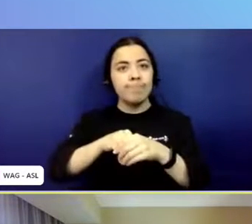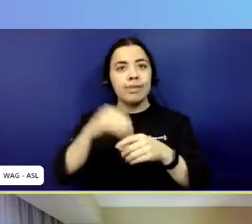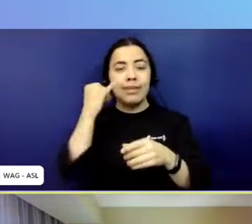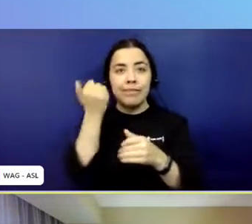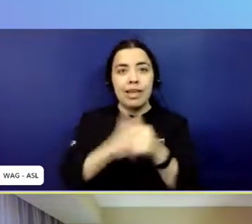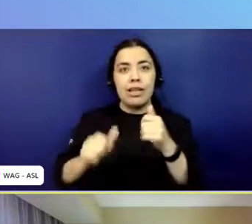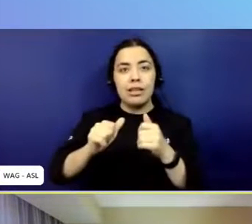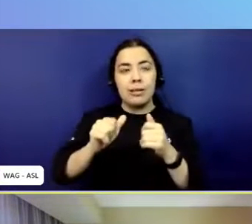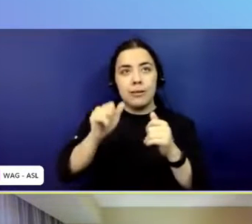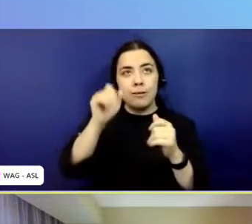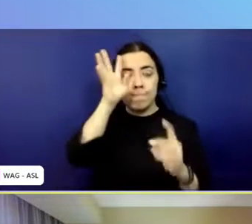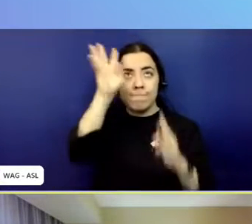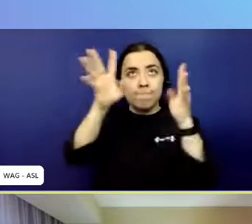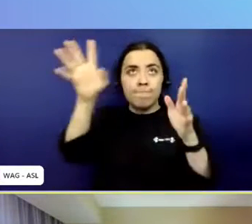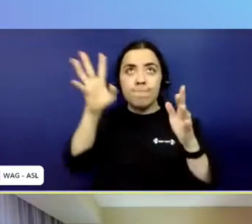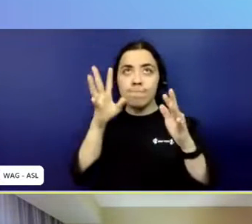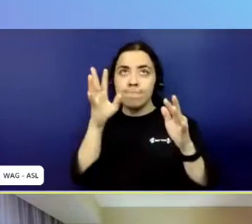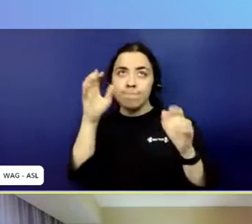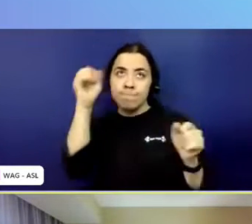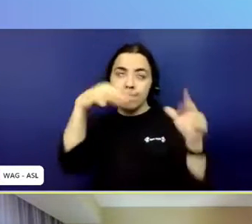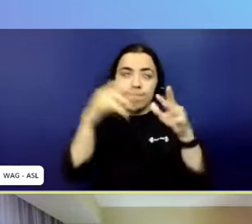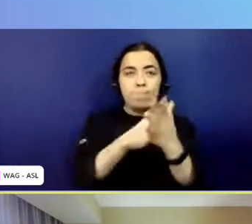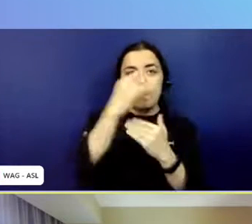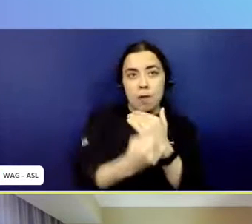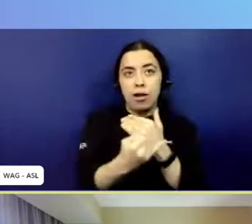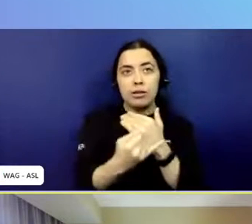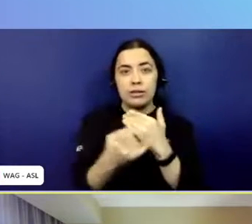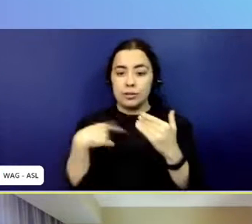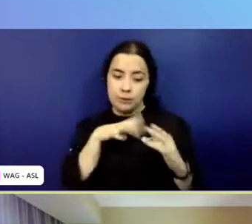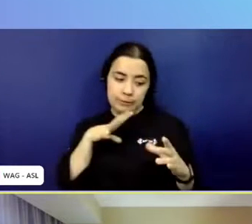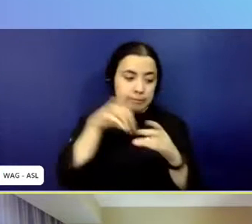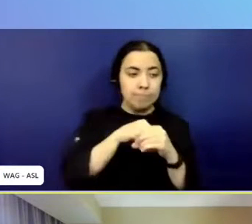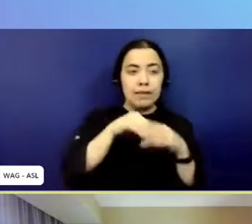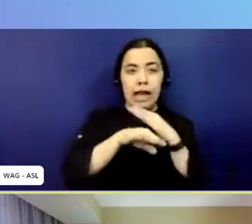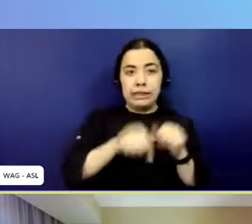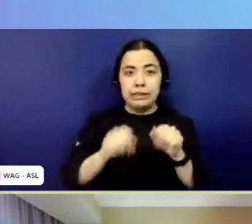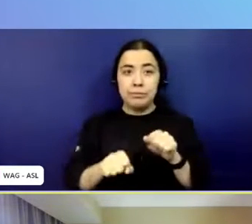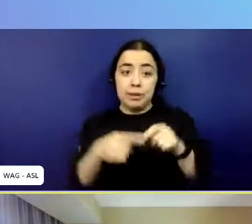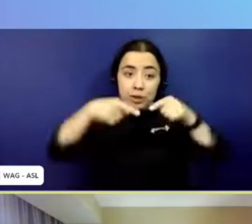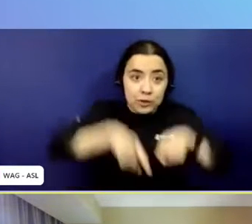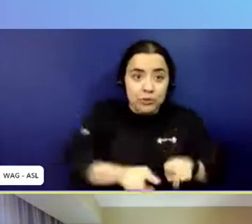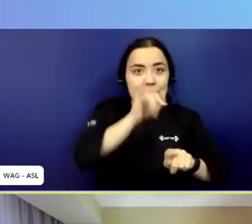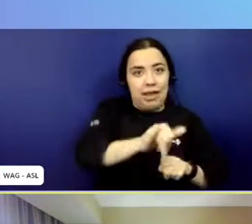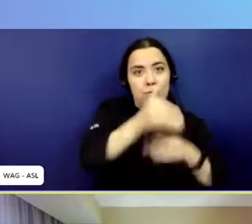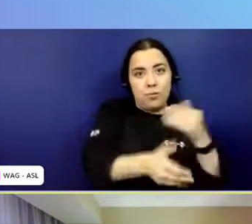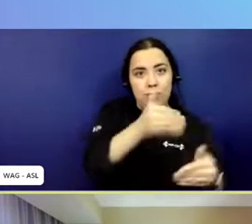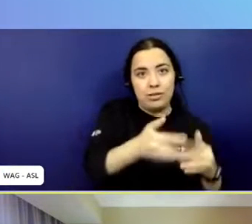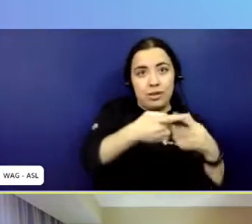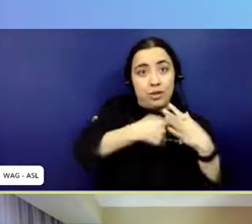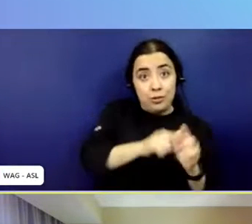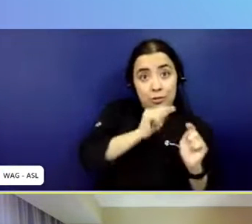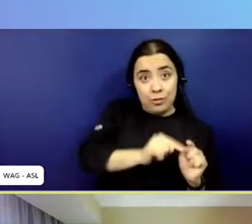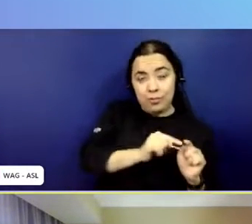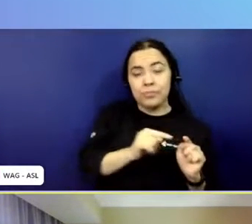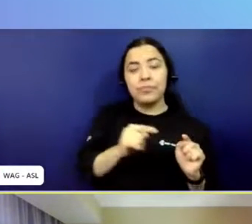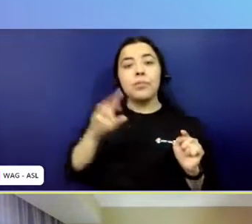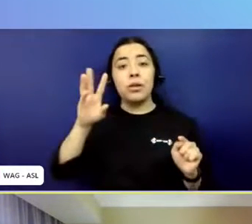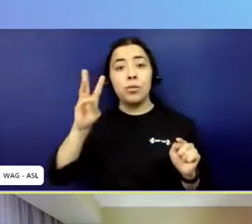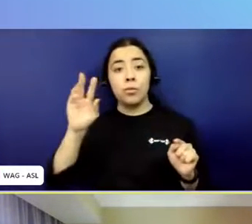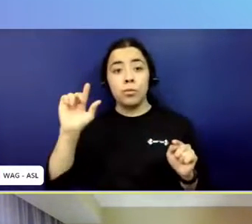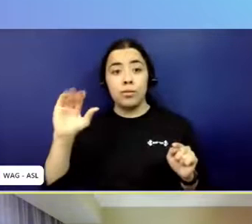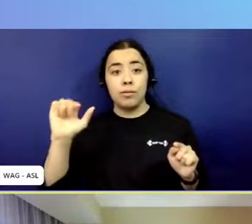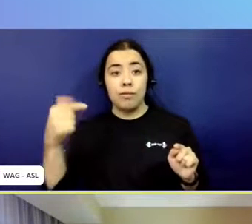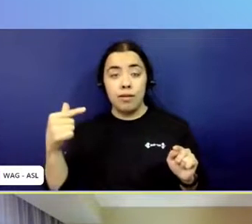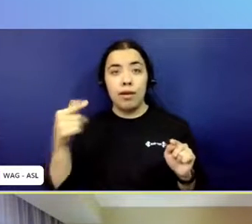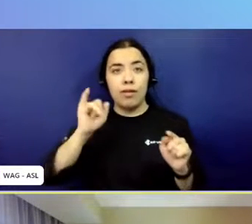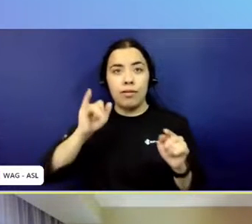and initiatives are being brainstormed. While our processes are grounded in WCAG, we do not